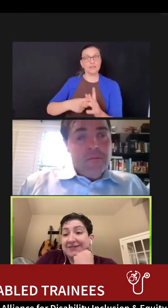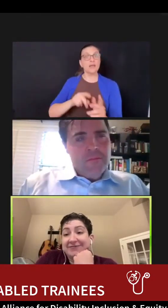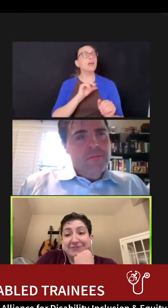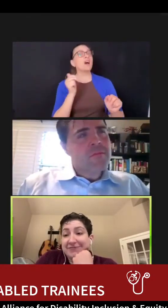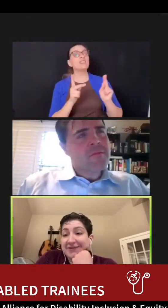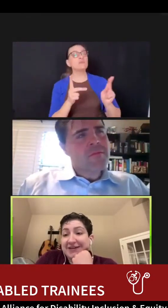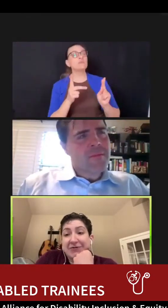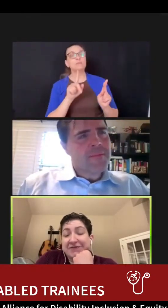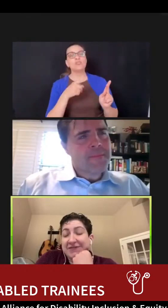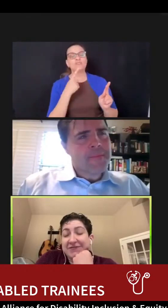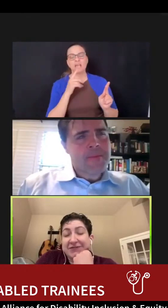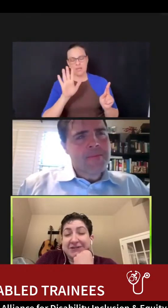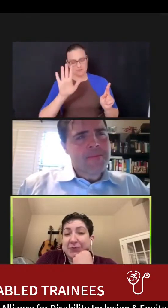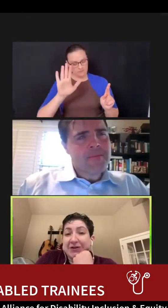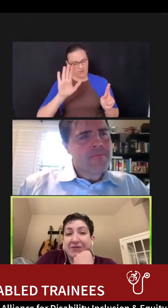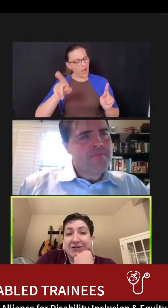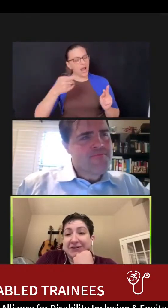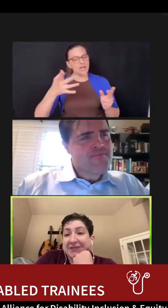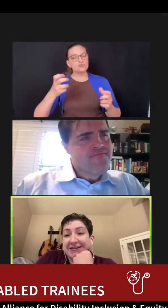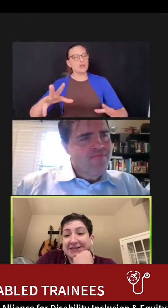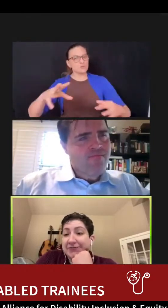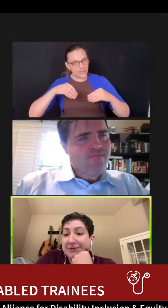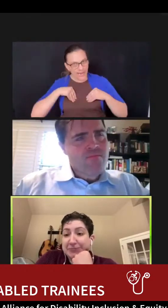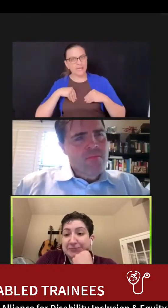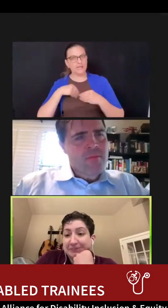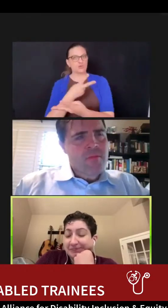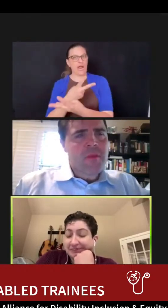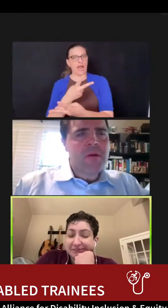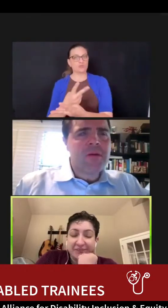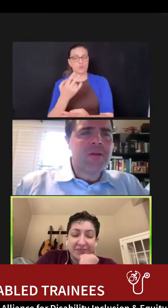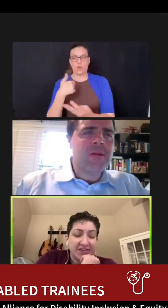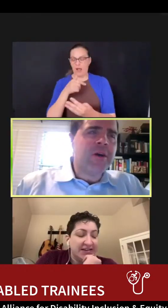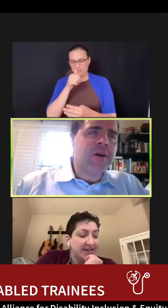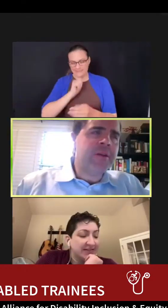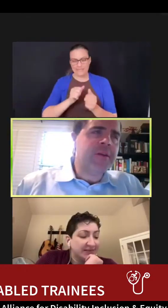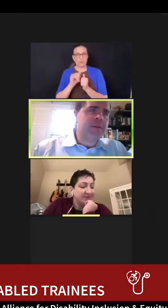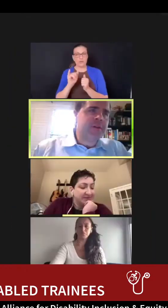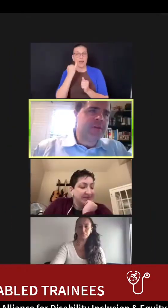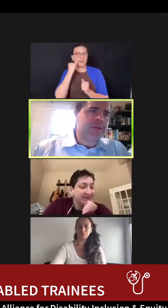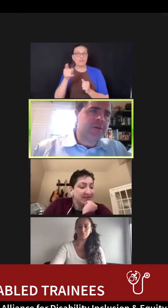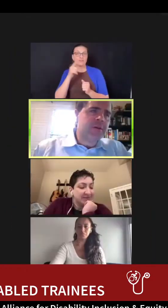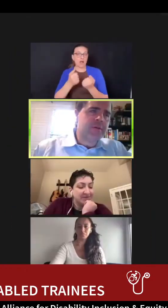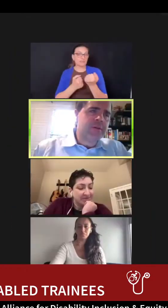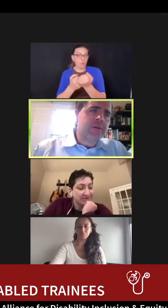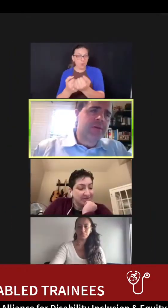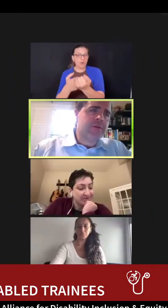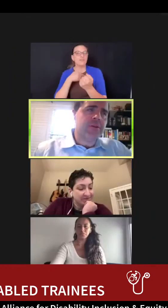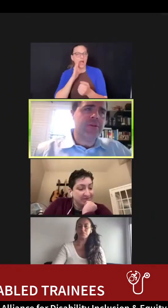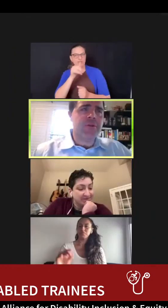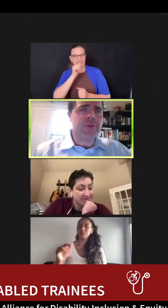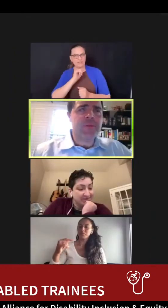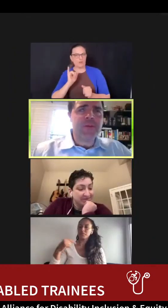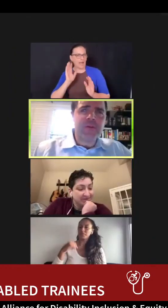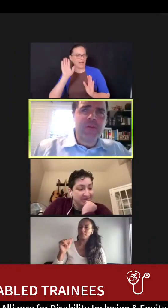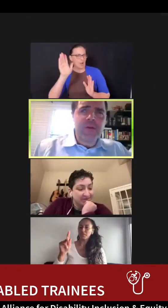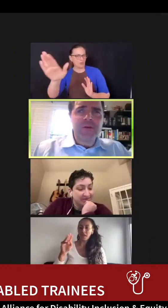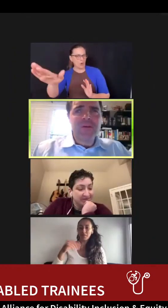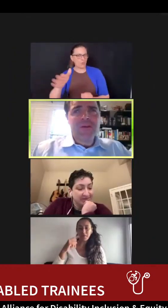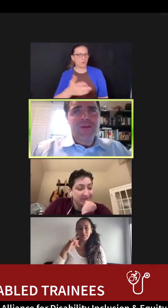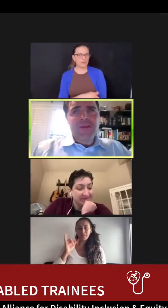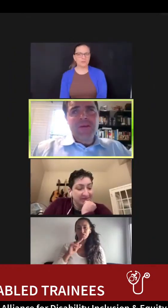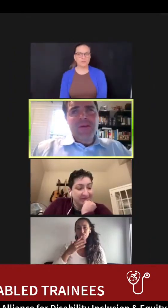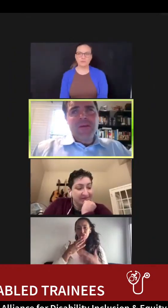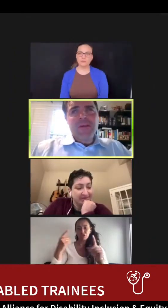with it. You know, if they're not supportive, I'll deal with that down the road. Yeah, and I think that's a good, I think that's a really good point, because I do